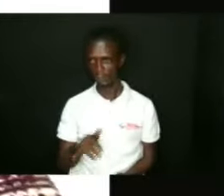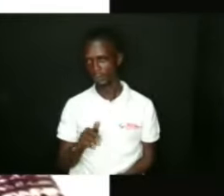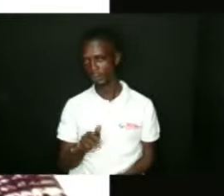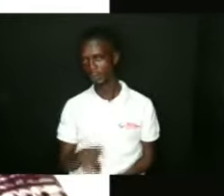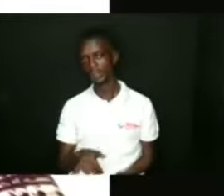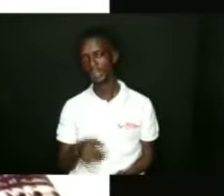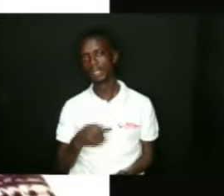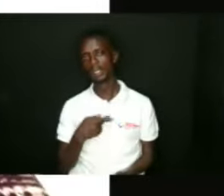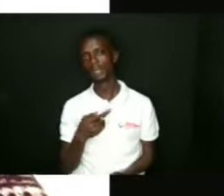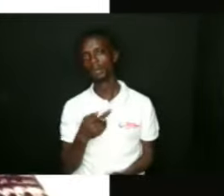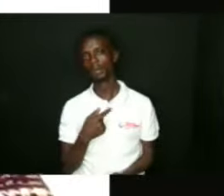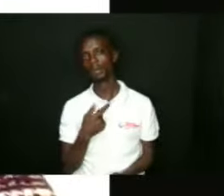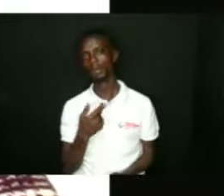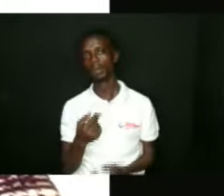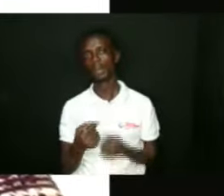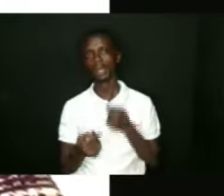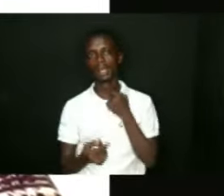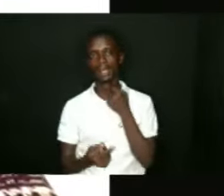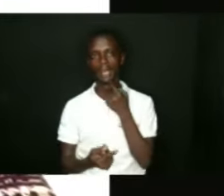miso na mini